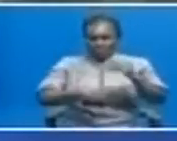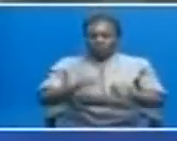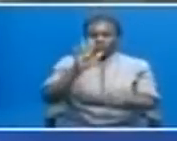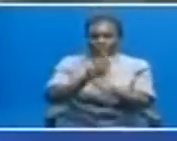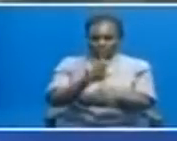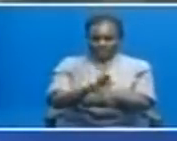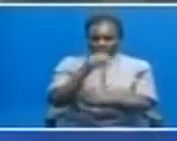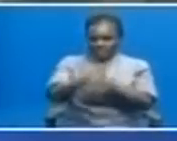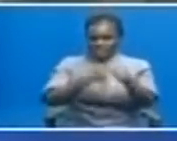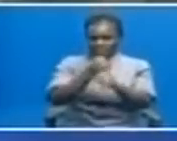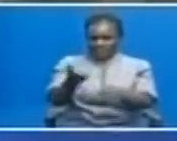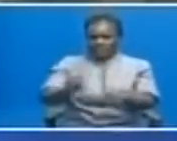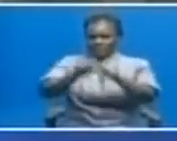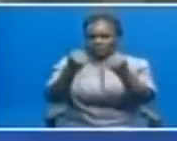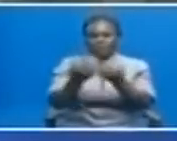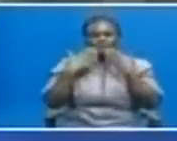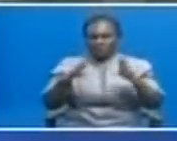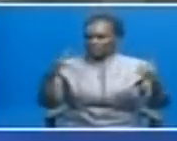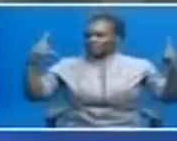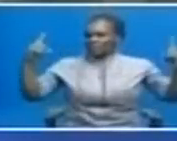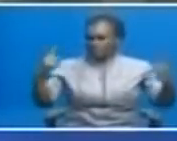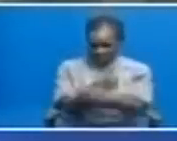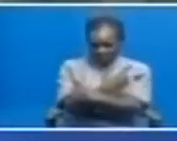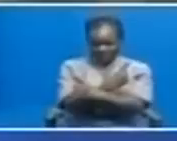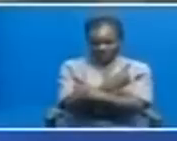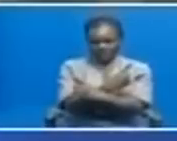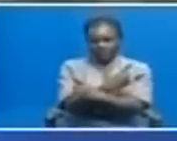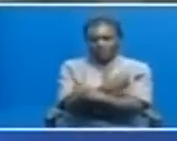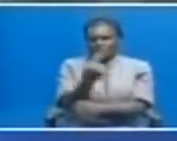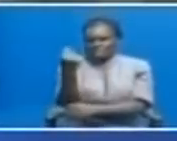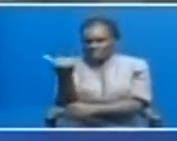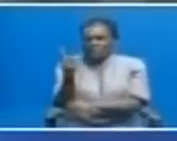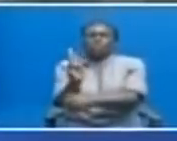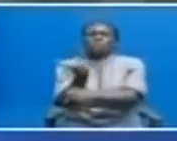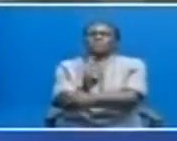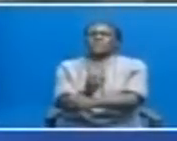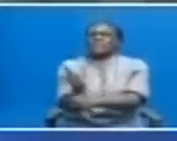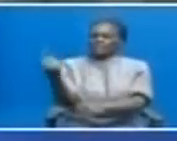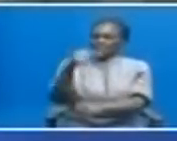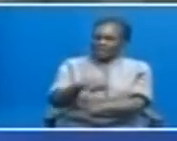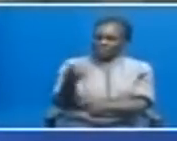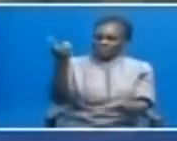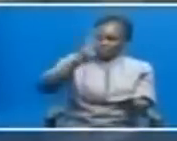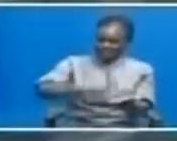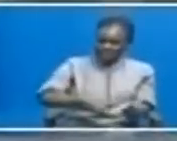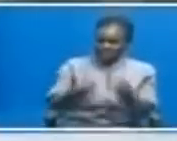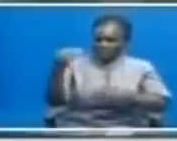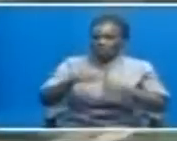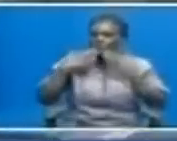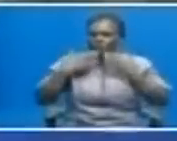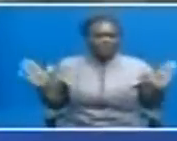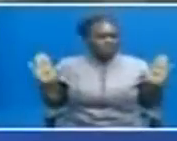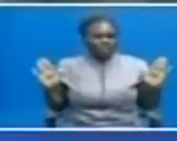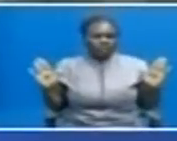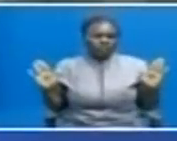then this year's system is completely different. It just takes like a few minutes, 2 minutes. You come here, register, you vote, and